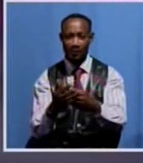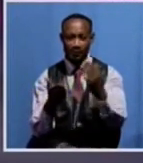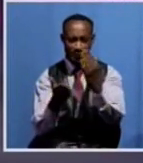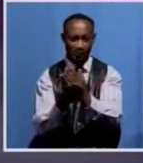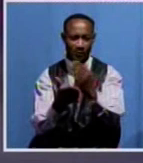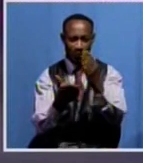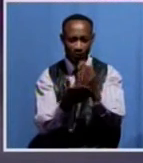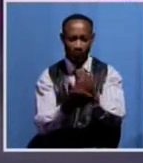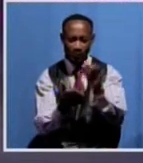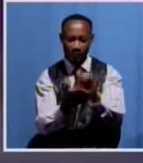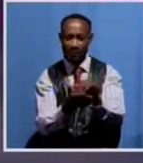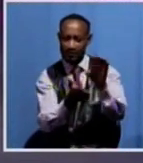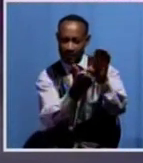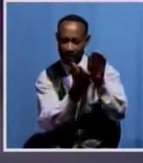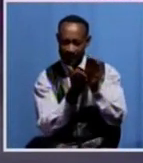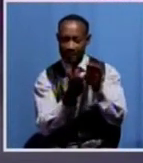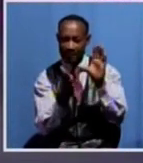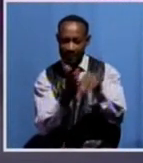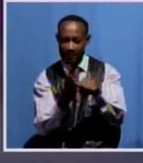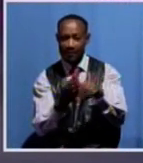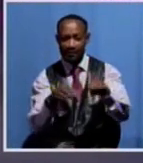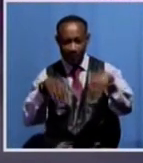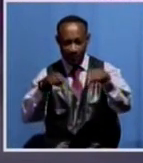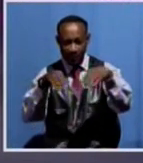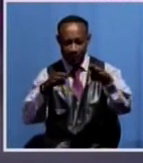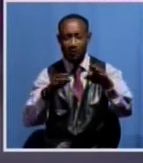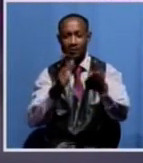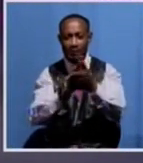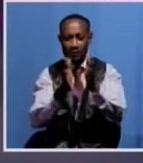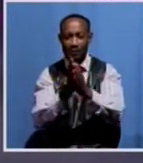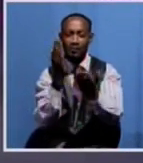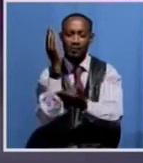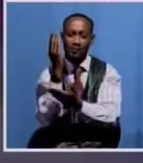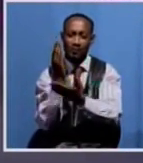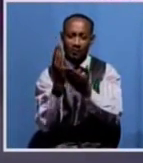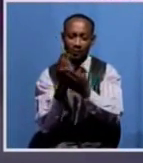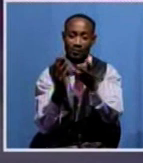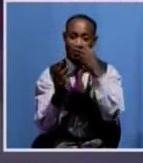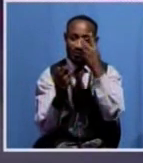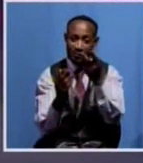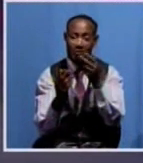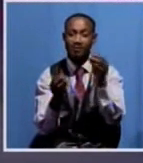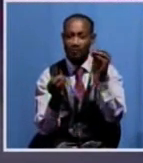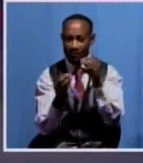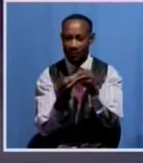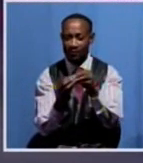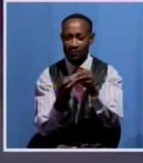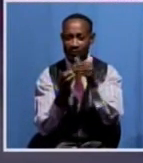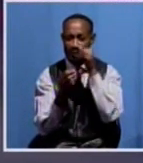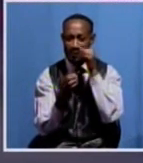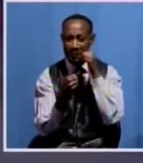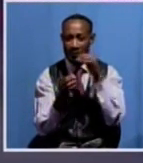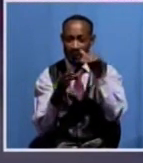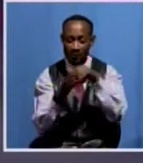of arrears and put liquidity in the market, what will happen is you will see an improvement in the level of economic activity taking place. And with